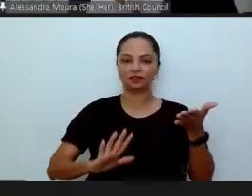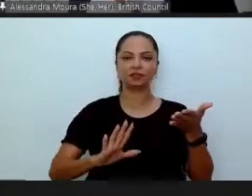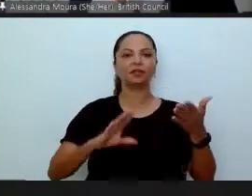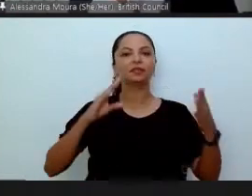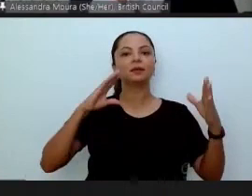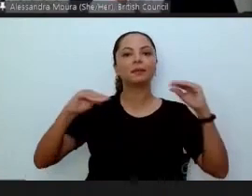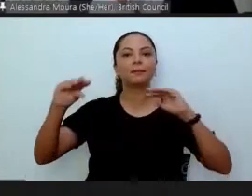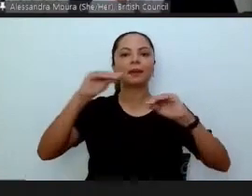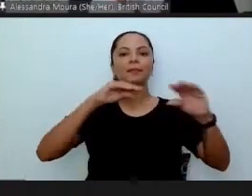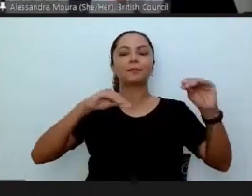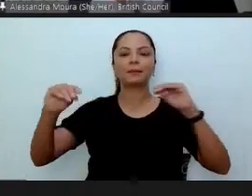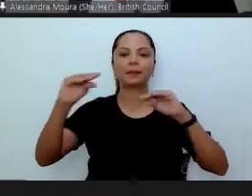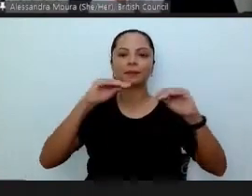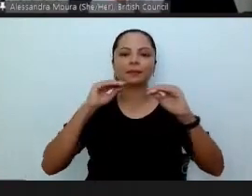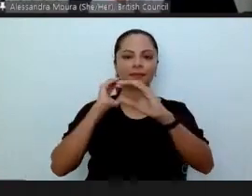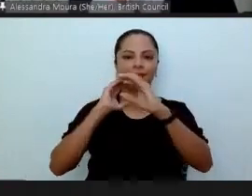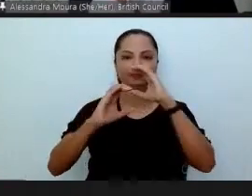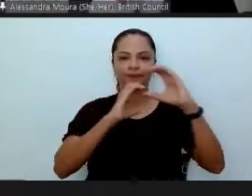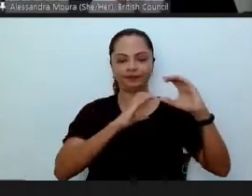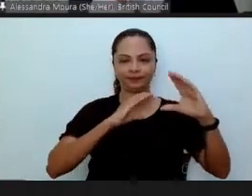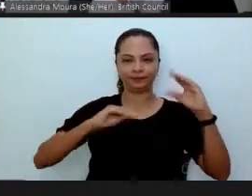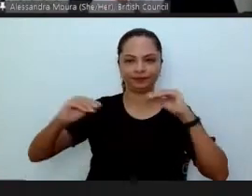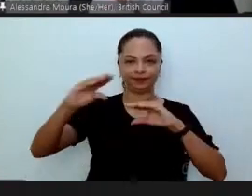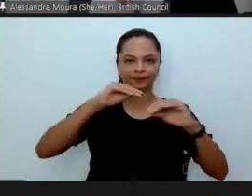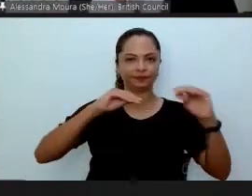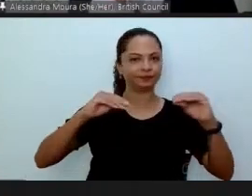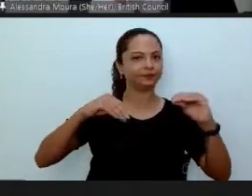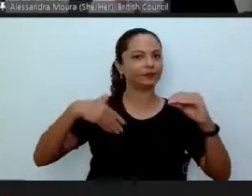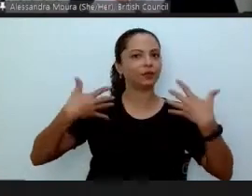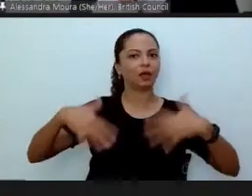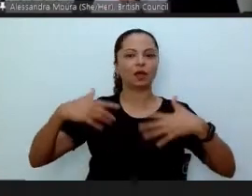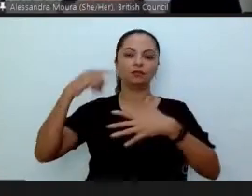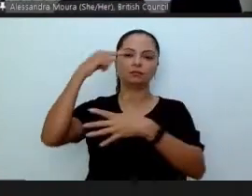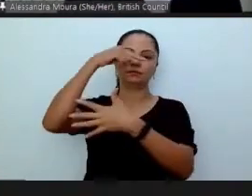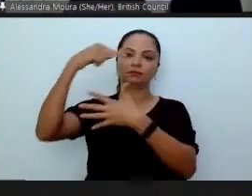very specific. So I disagree with you. Sorry,